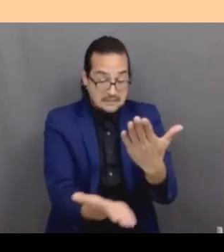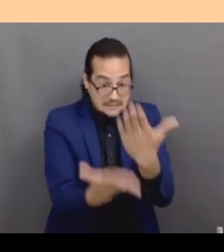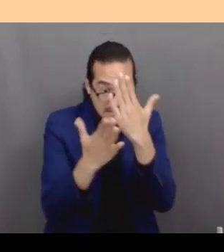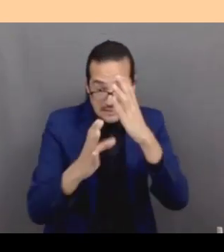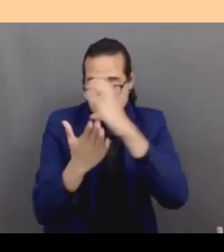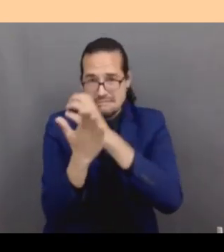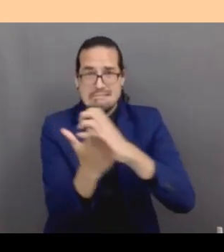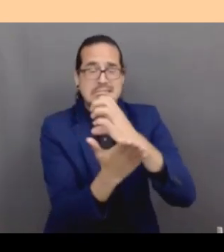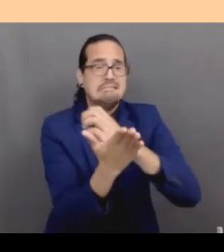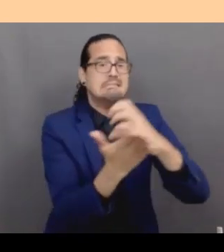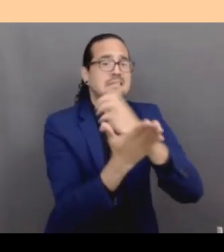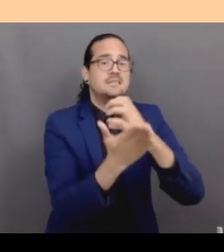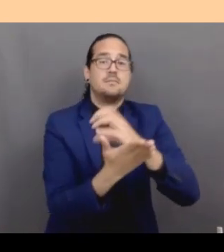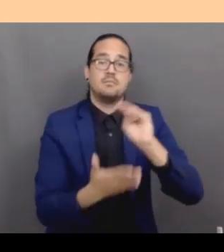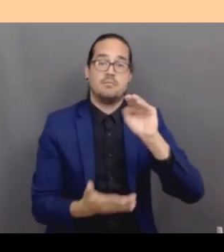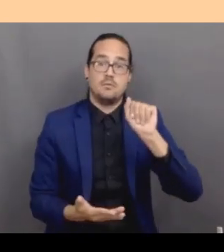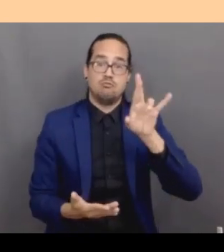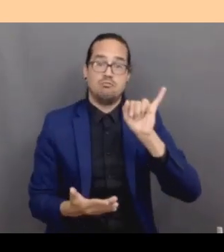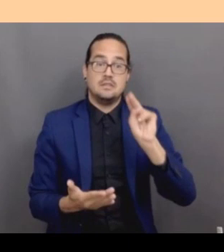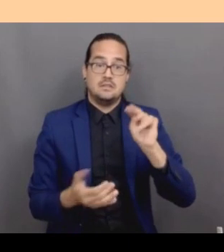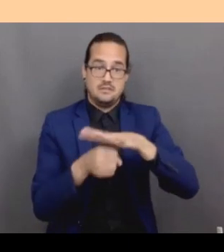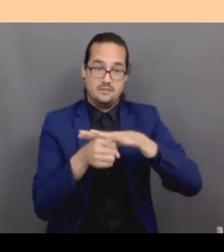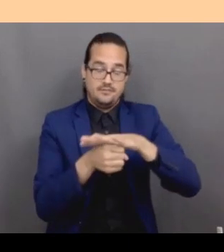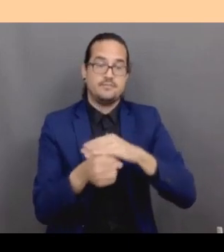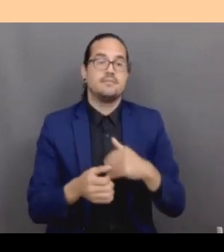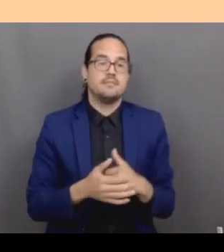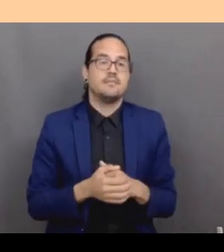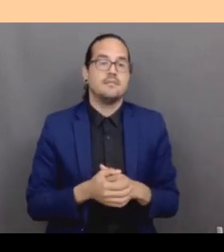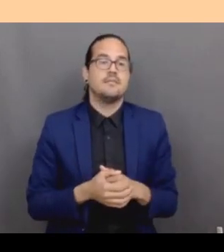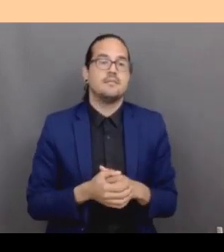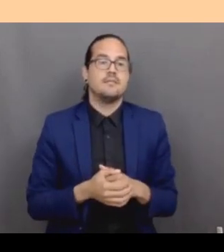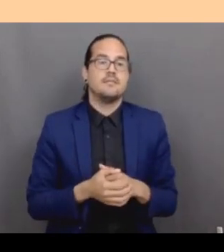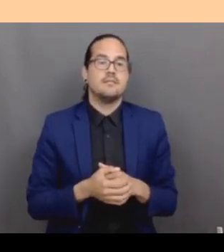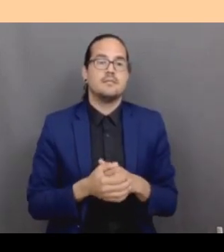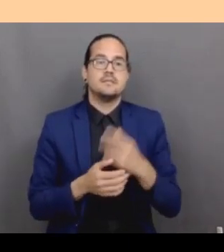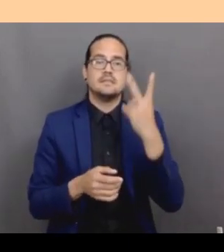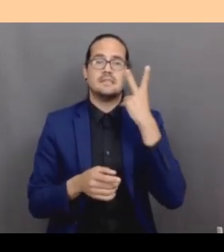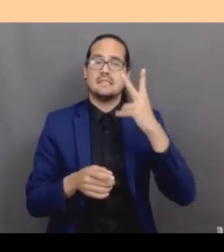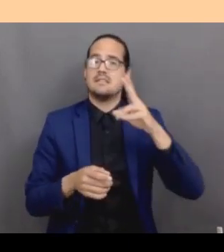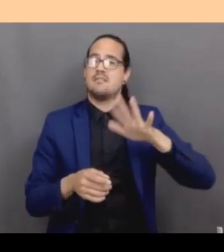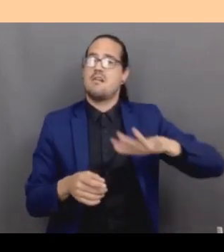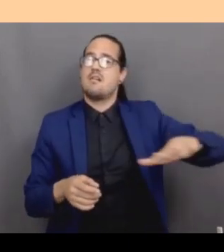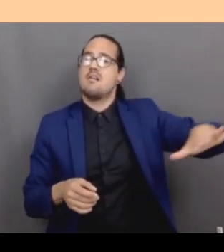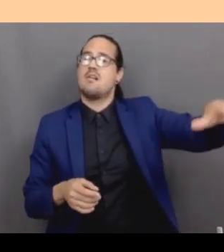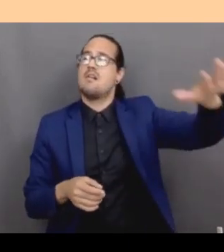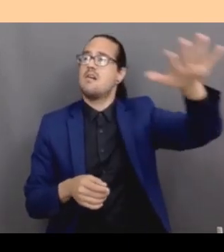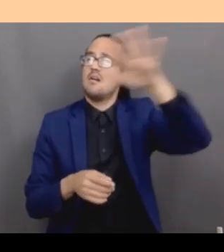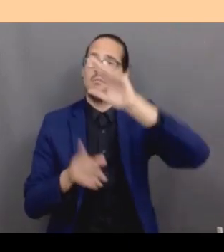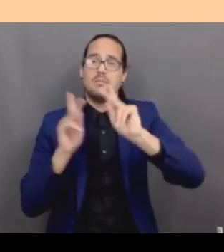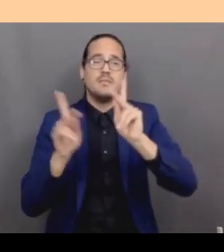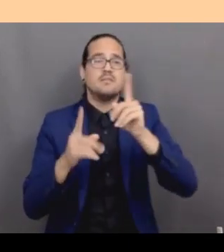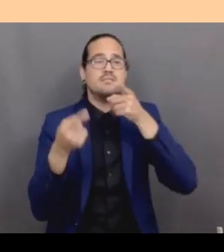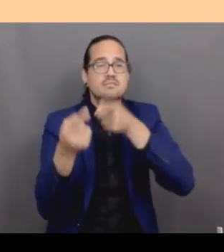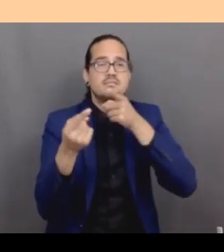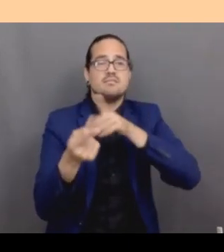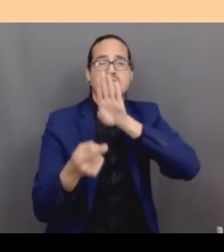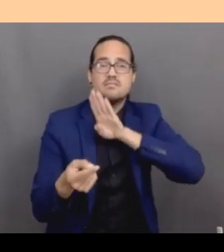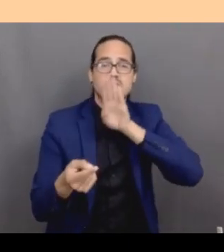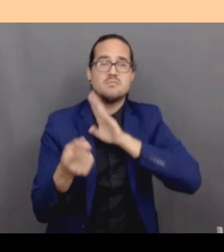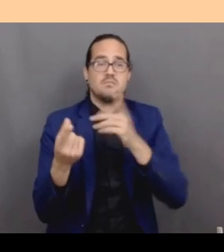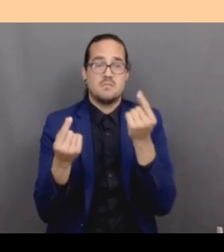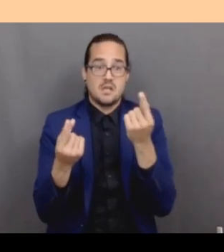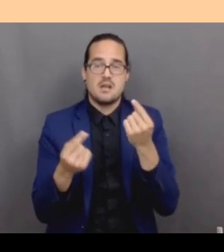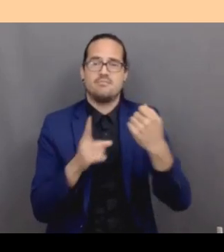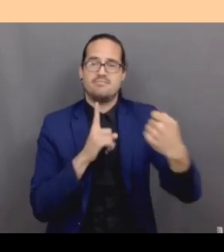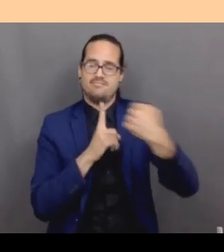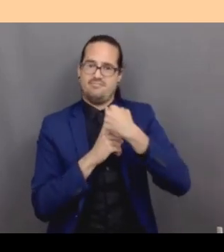impacts from all vantage points is difficult, and I'm constantly reminding our staff of our mission and our goal to promote and